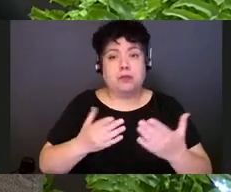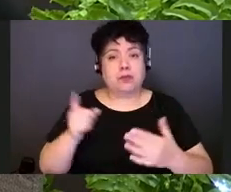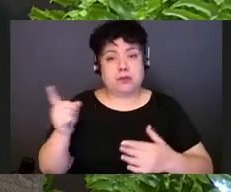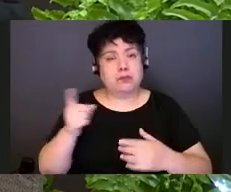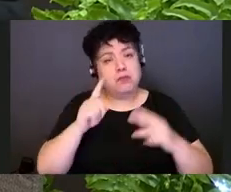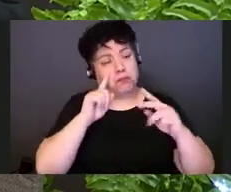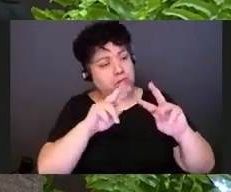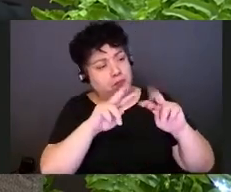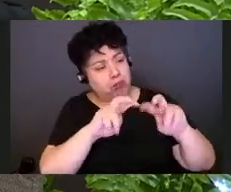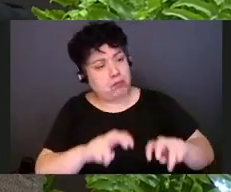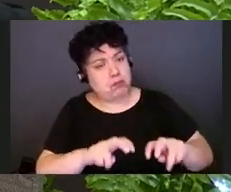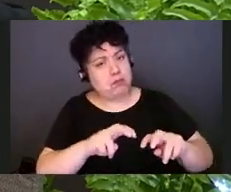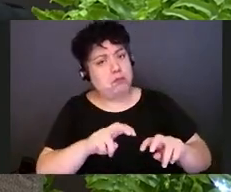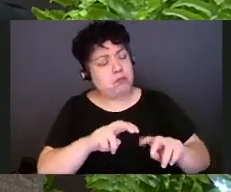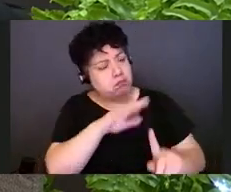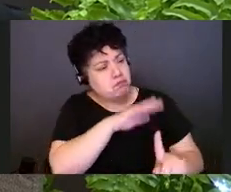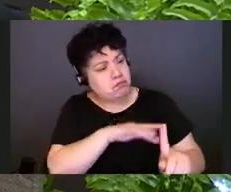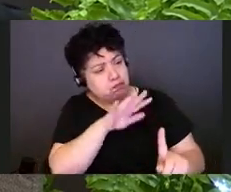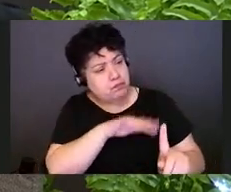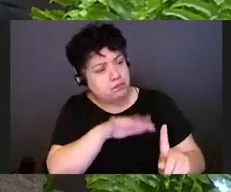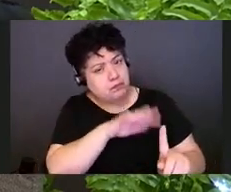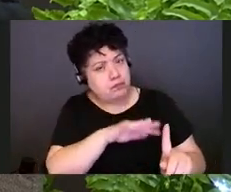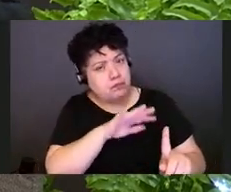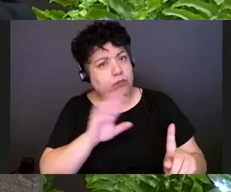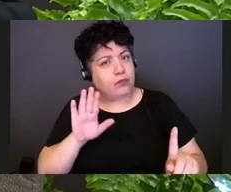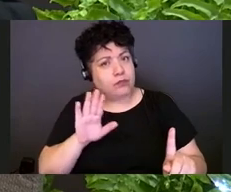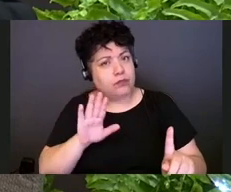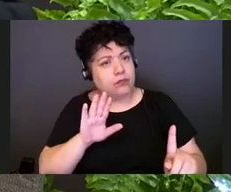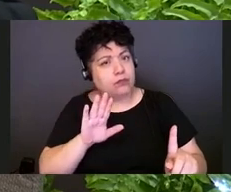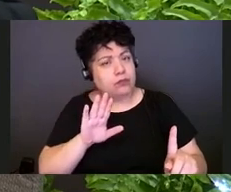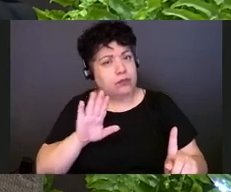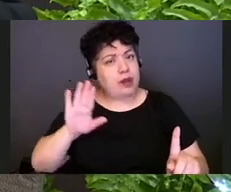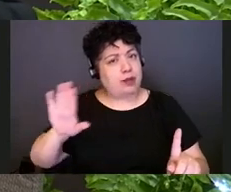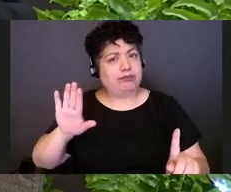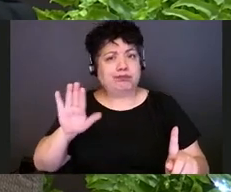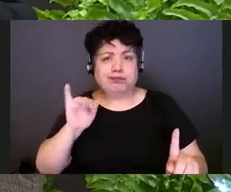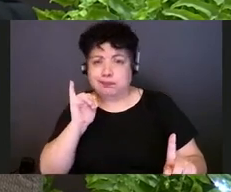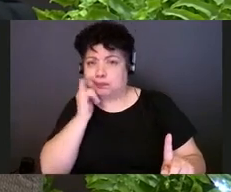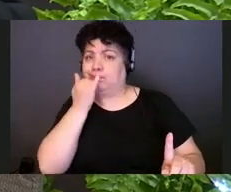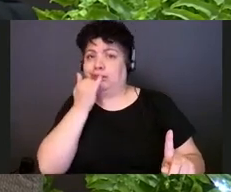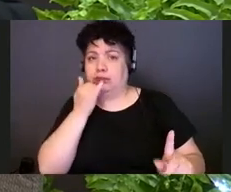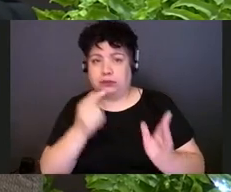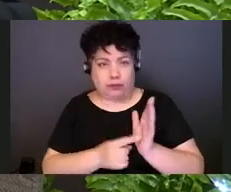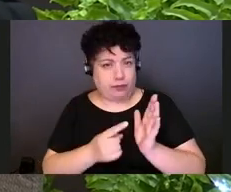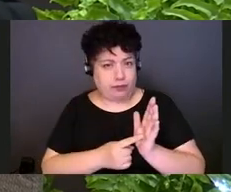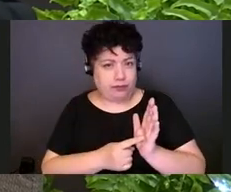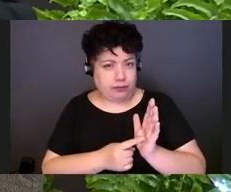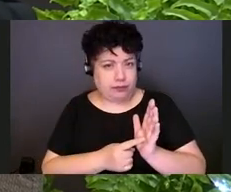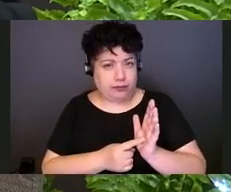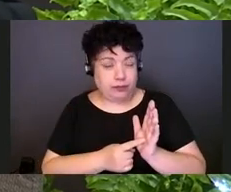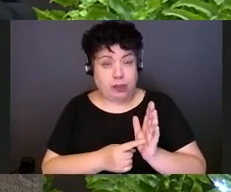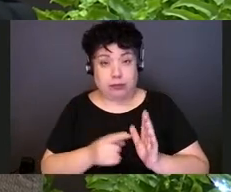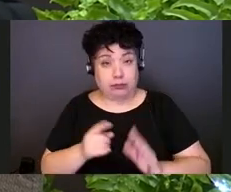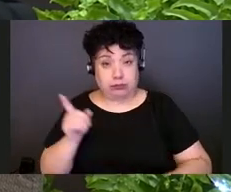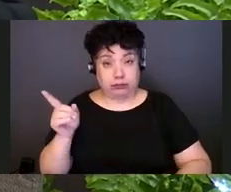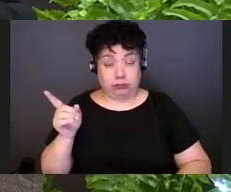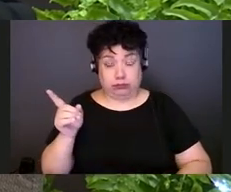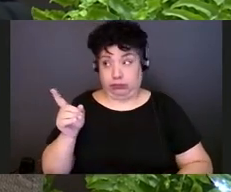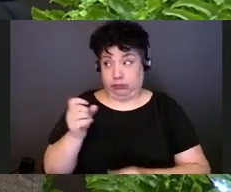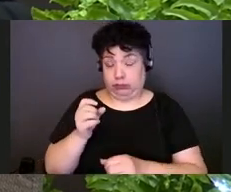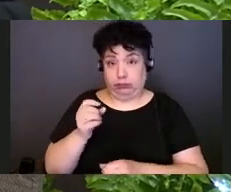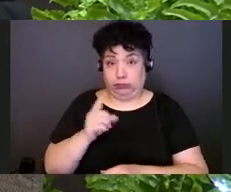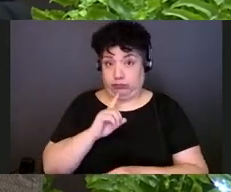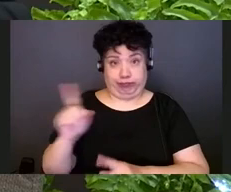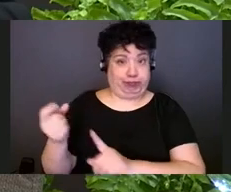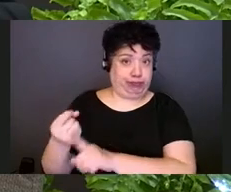an analysis of a way of being that is so sometimes a big mistake. Mm-hmm. And that